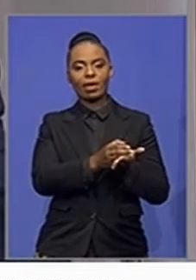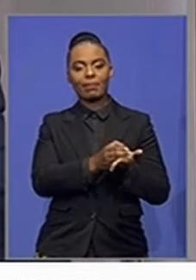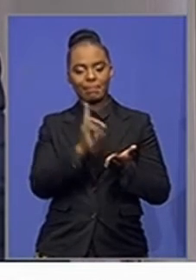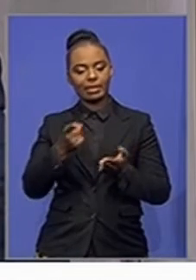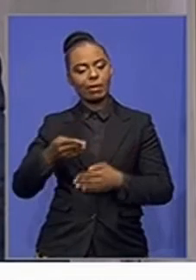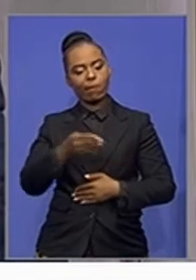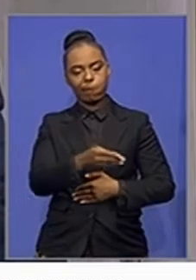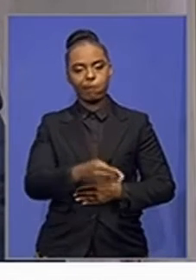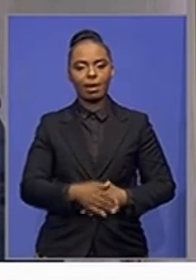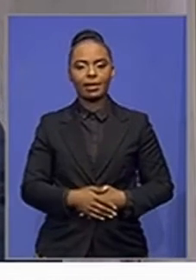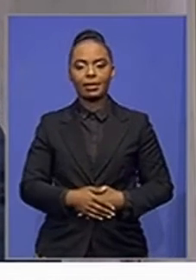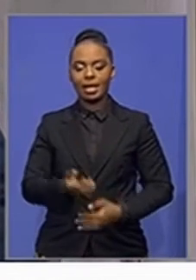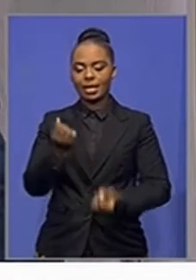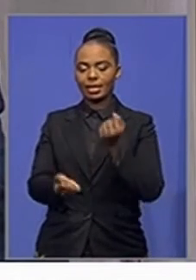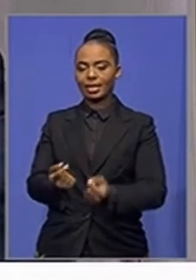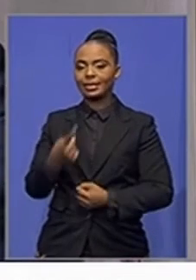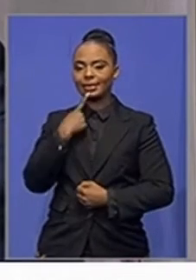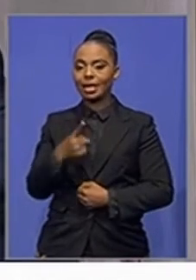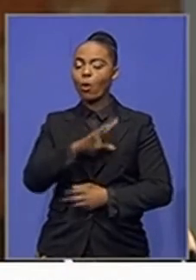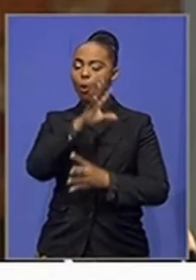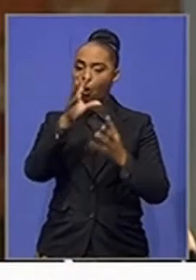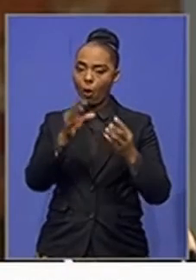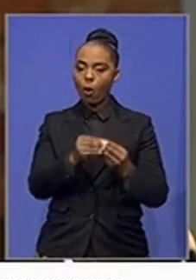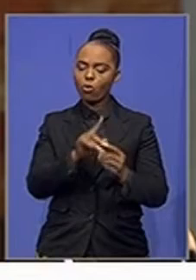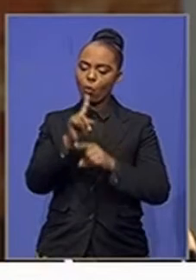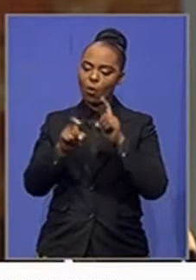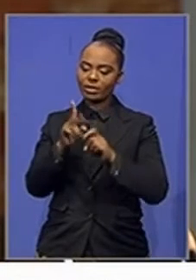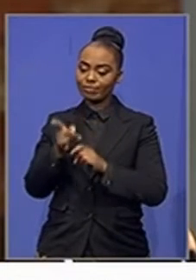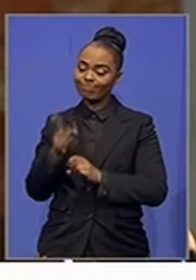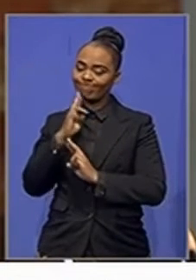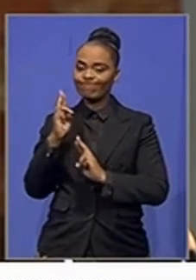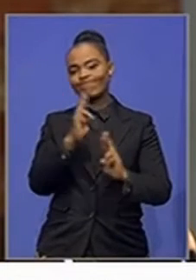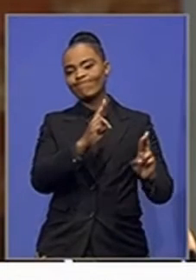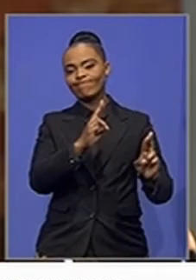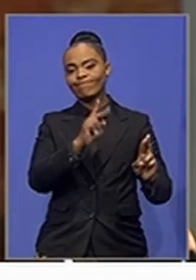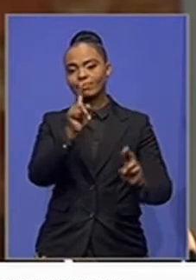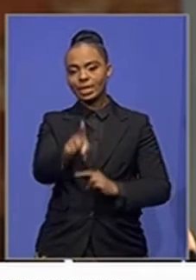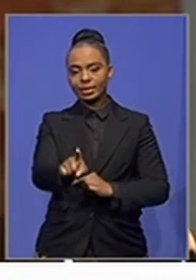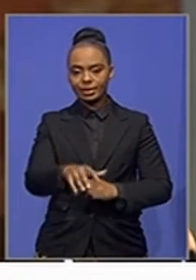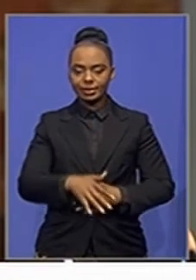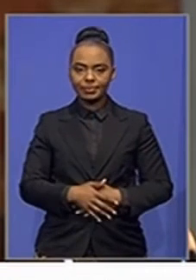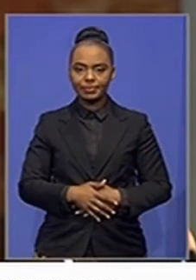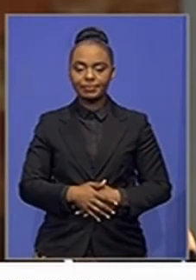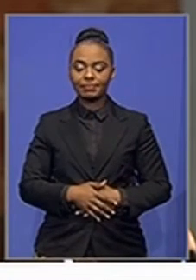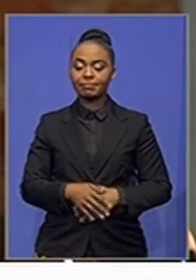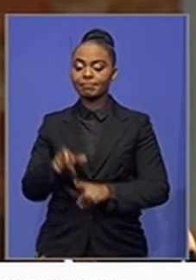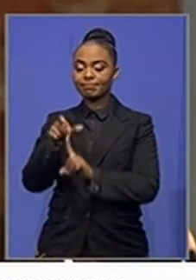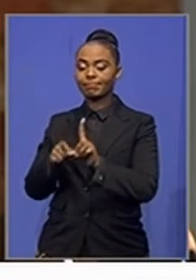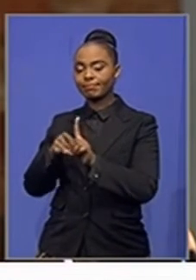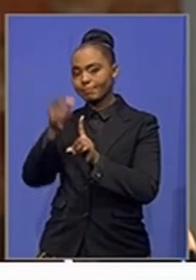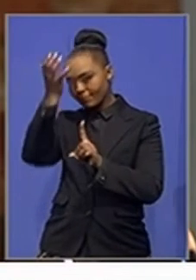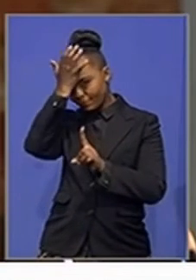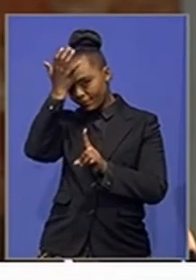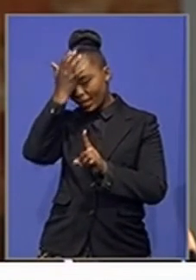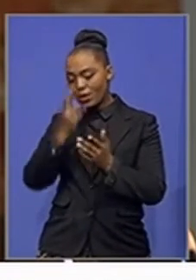gore Zuma ga ana tshwanelo ya go se arabe dipotso. It is declared that Mr. Jacob Zuma does not have